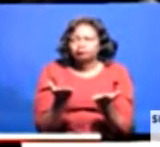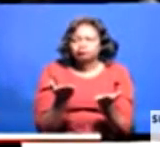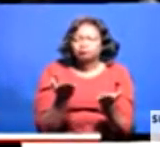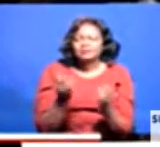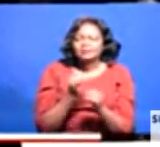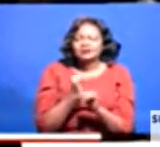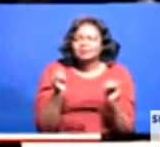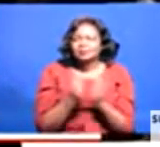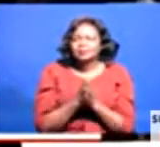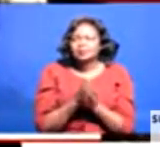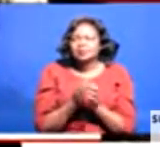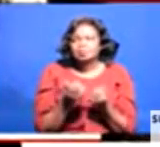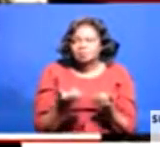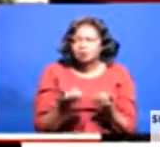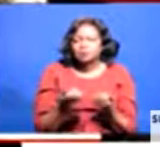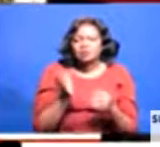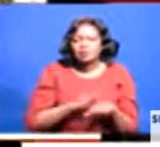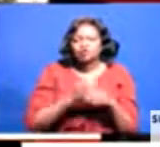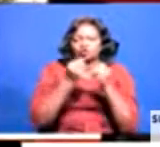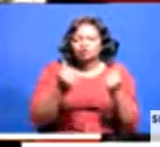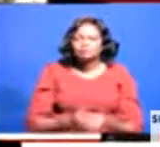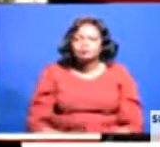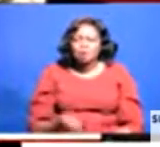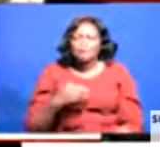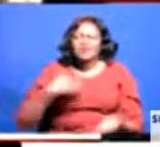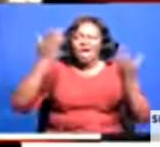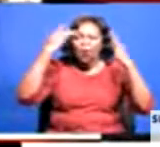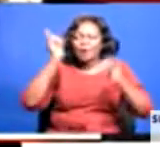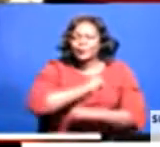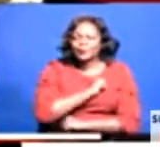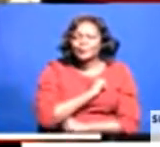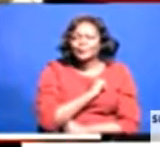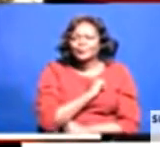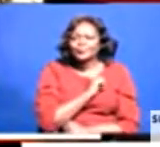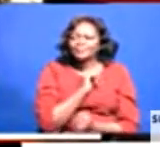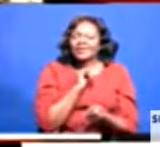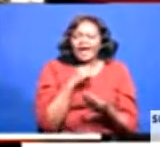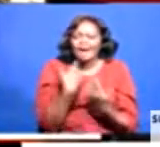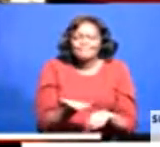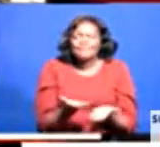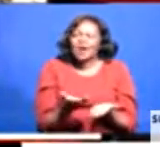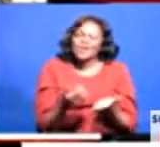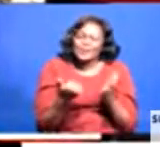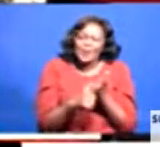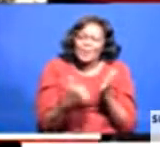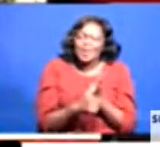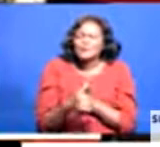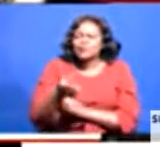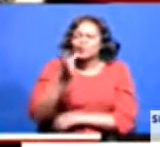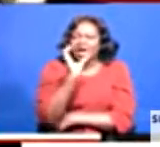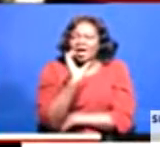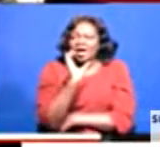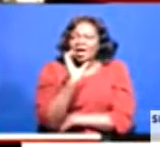and hygiene solutions. I am very much aware of the acute water shortage